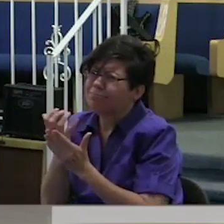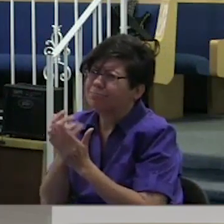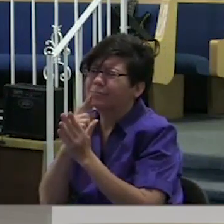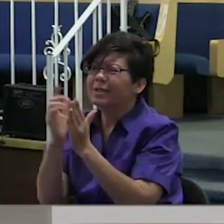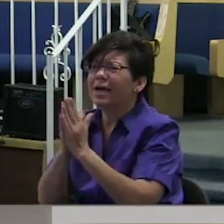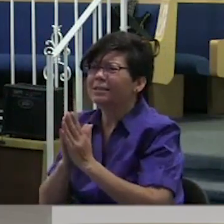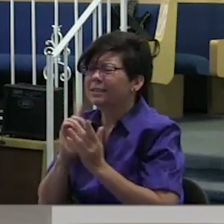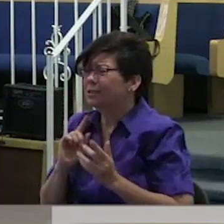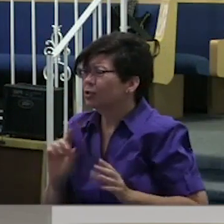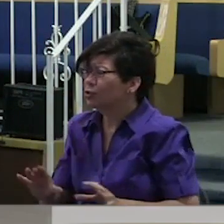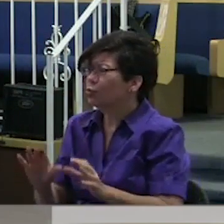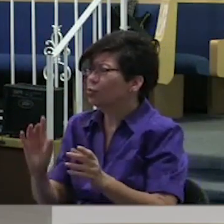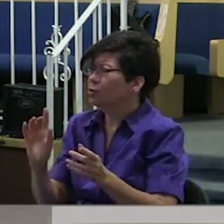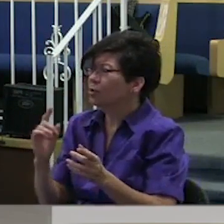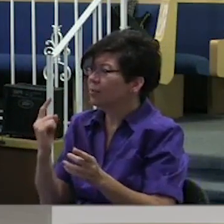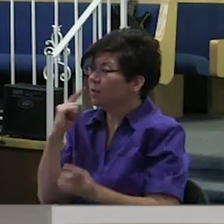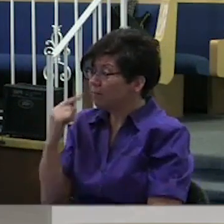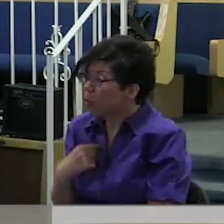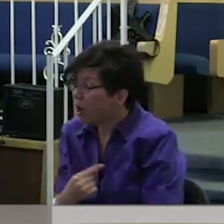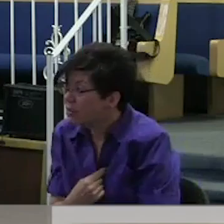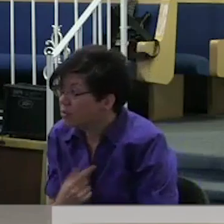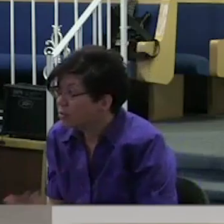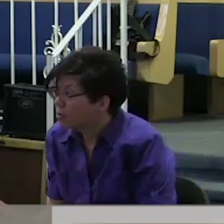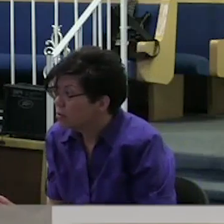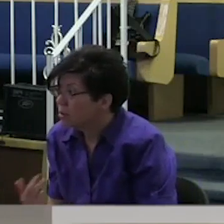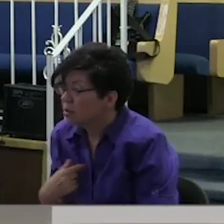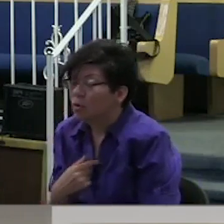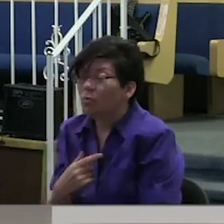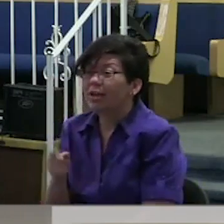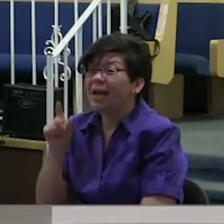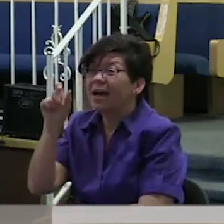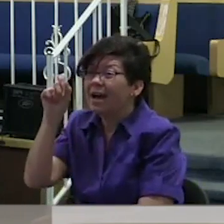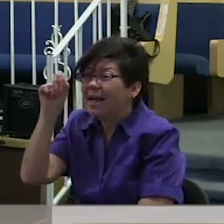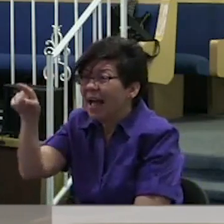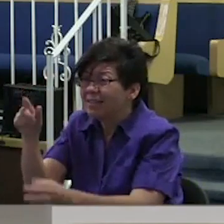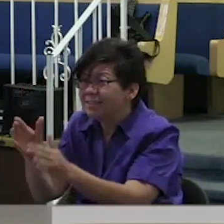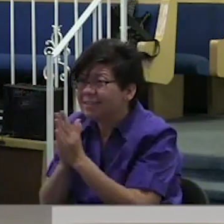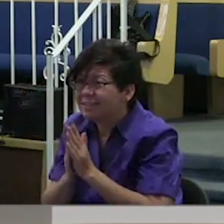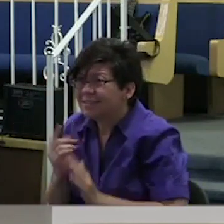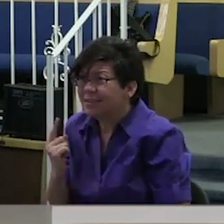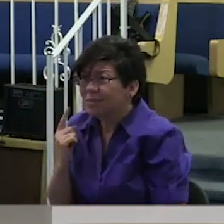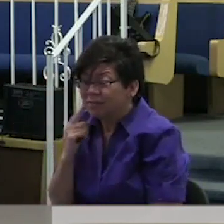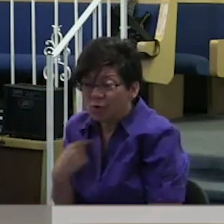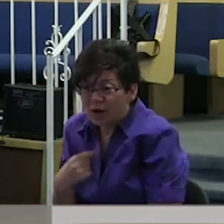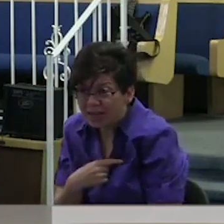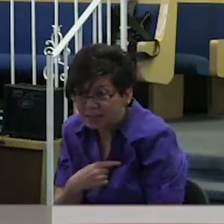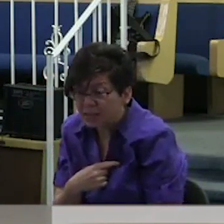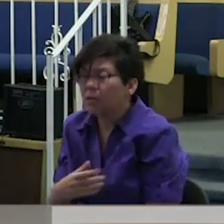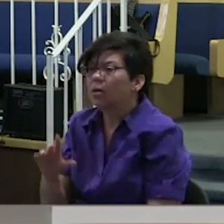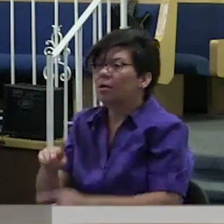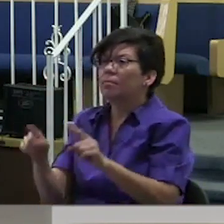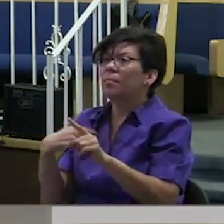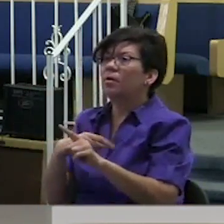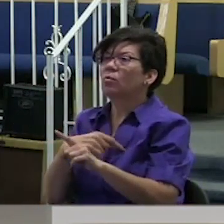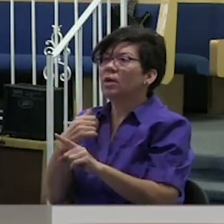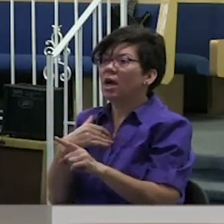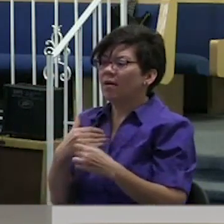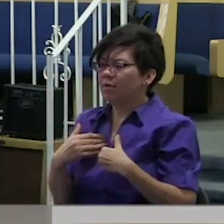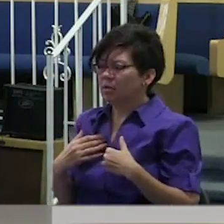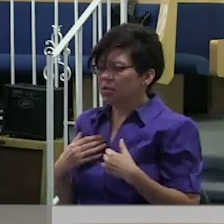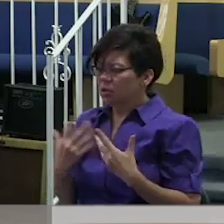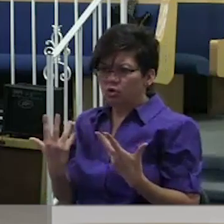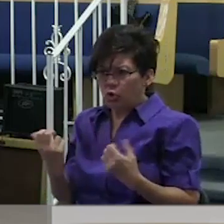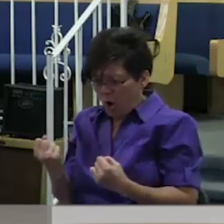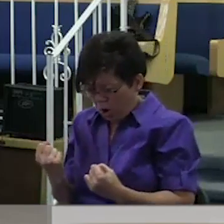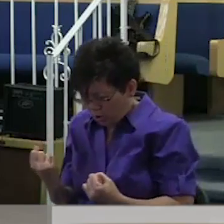do something for us? We're not only asking him to do something for us, but we have some strongholds,